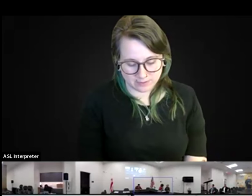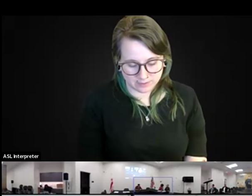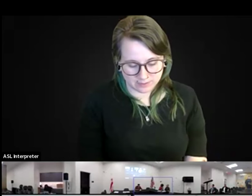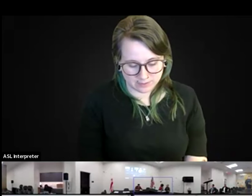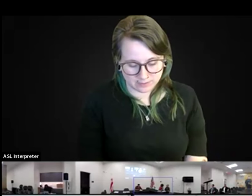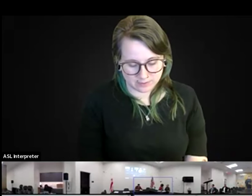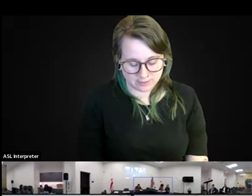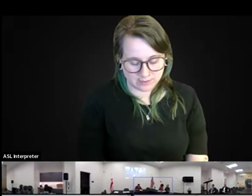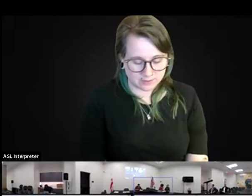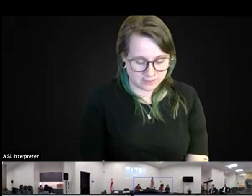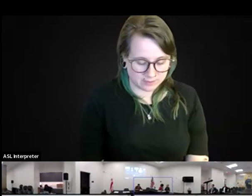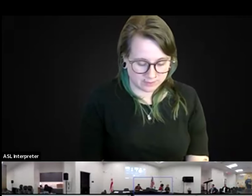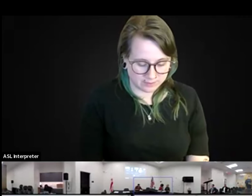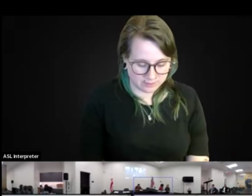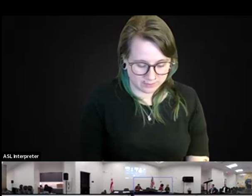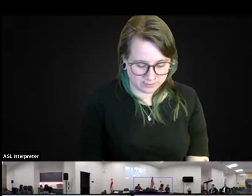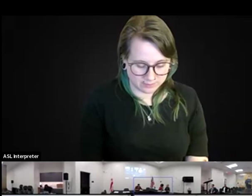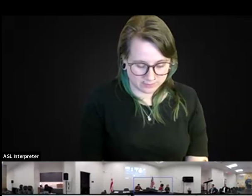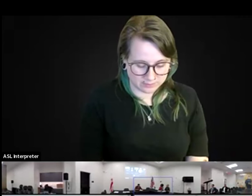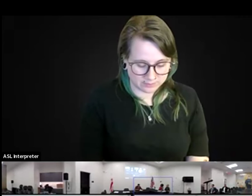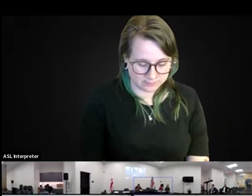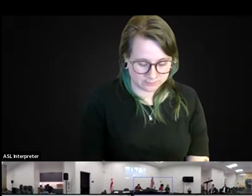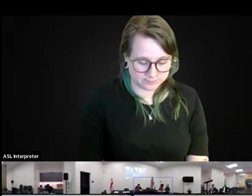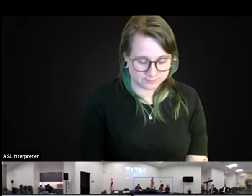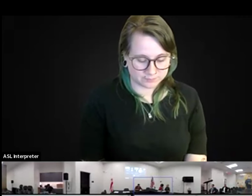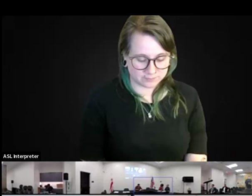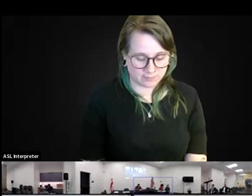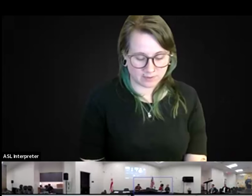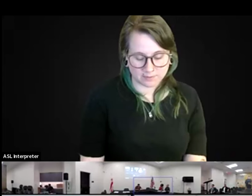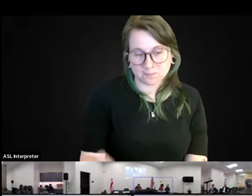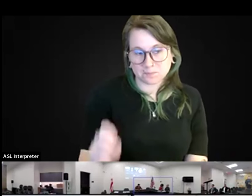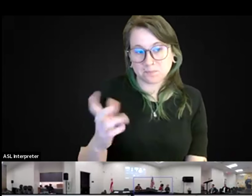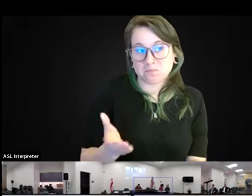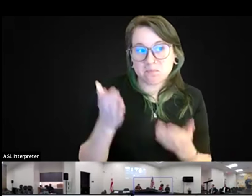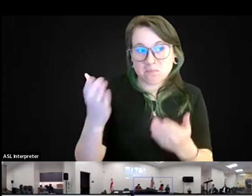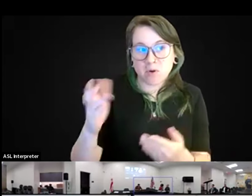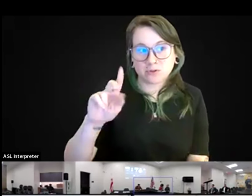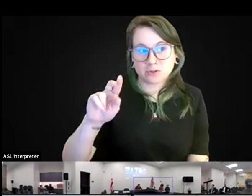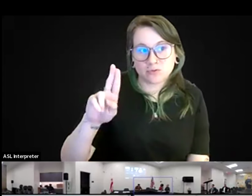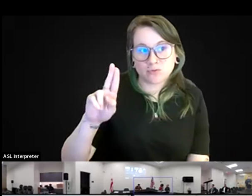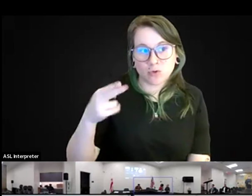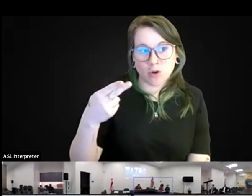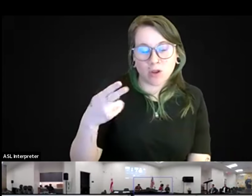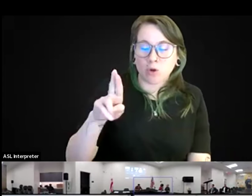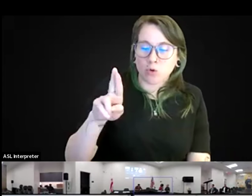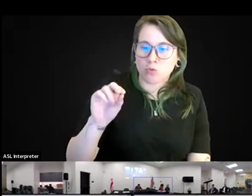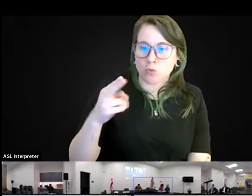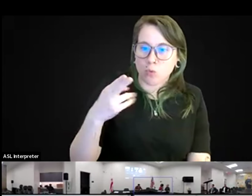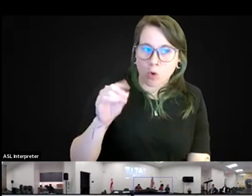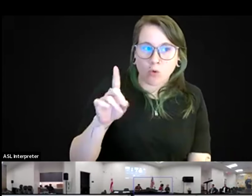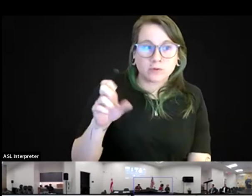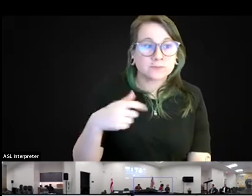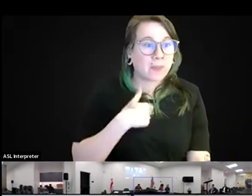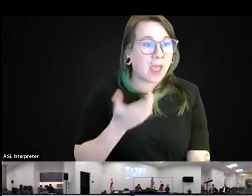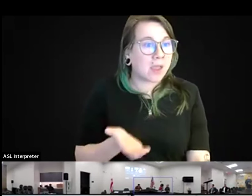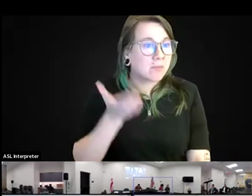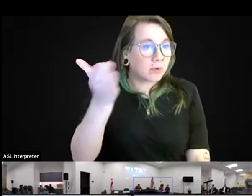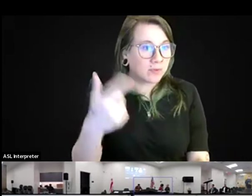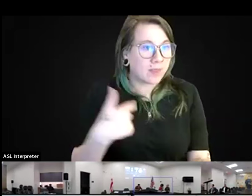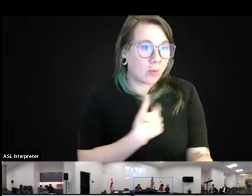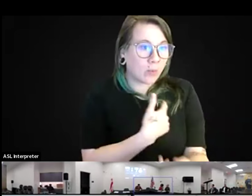Sure, thank you. I motion that we support the Heritage New Men's